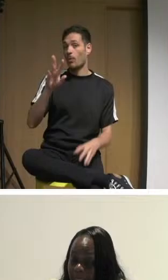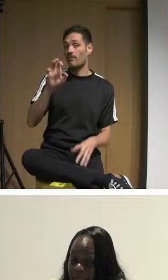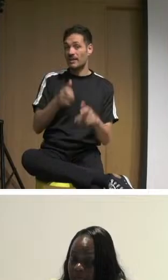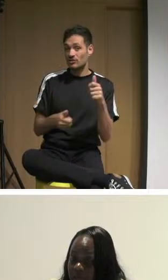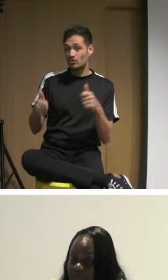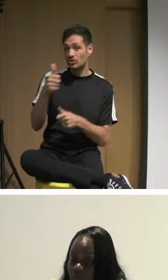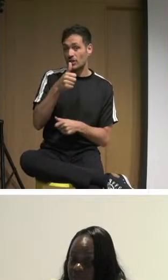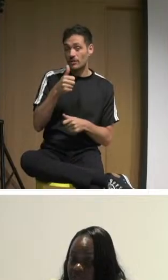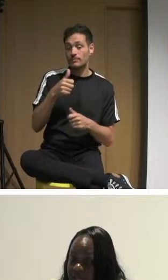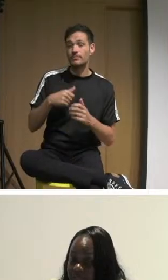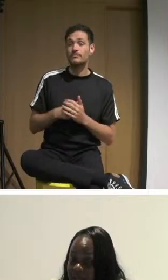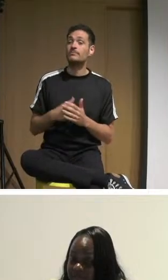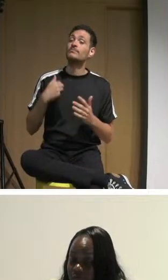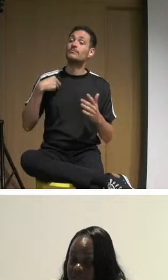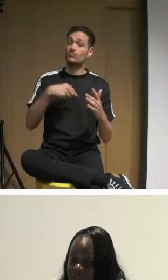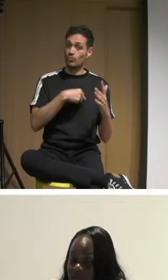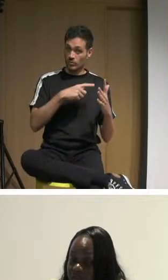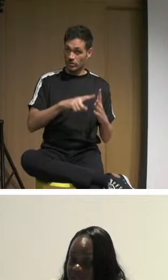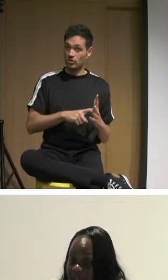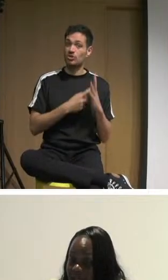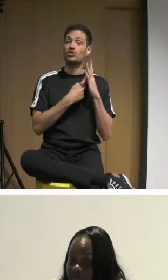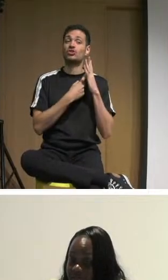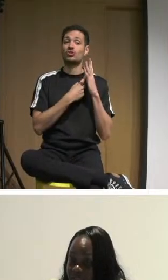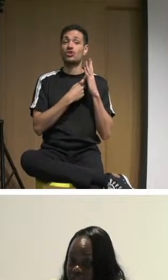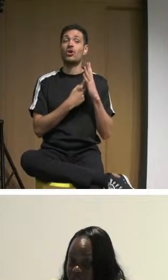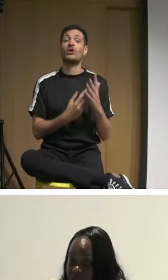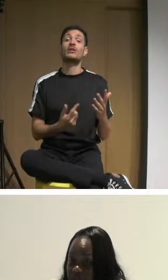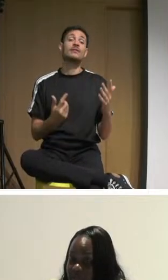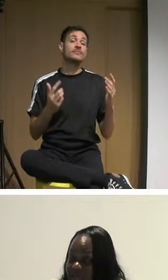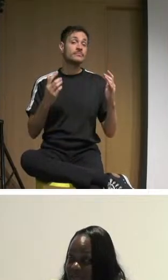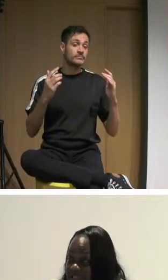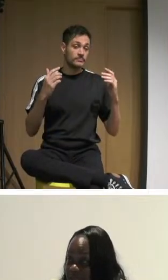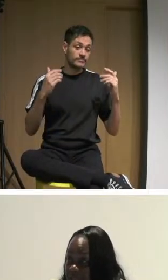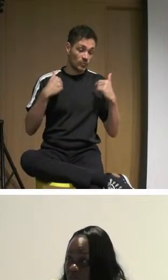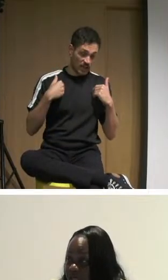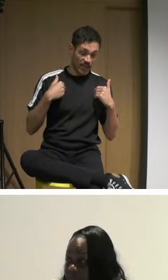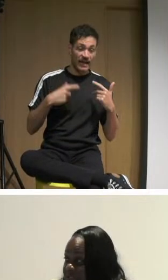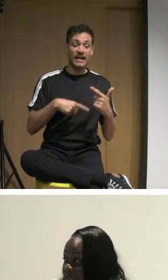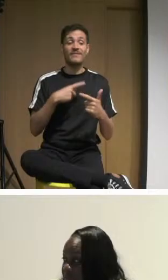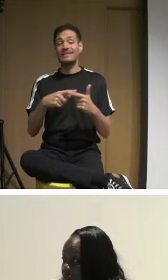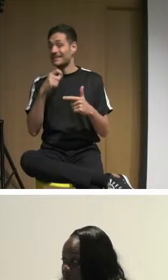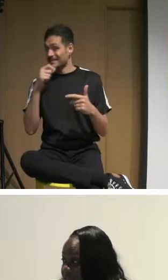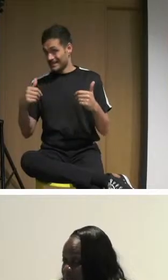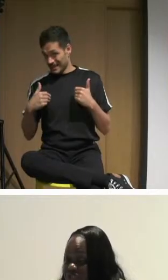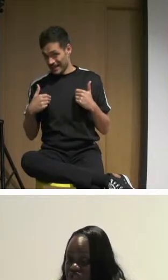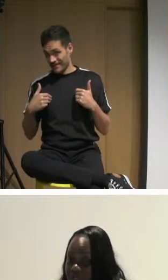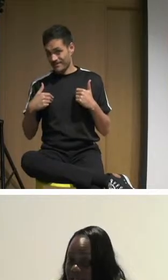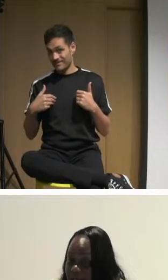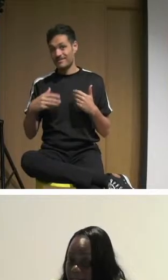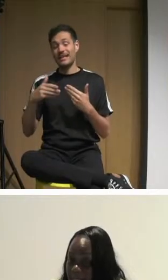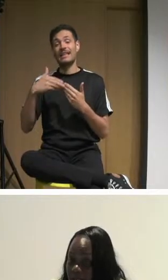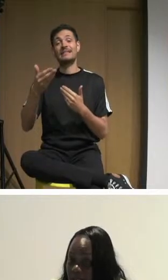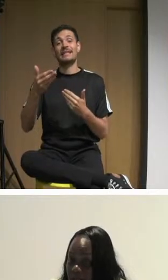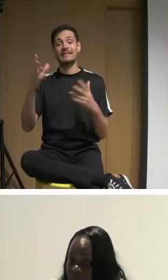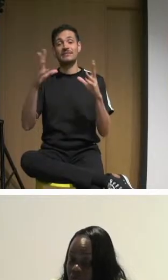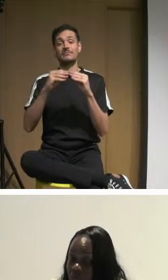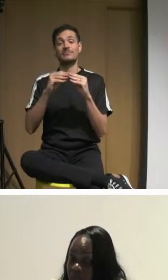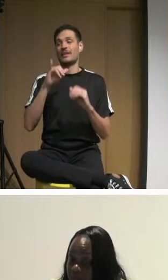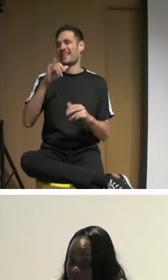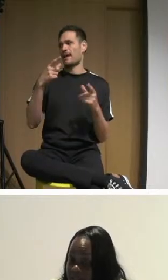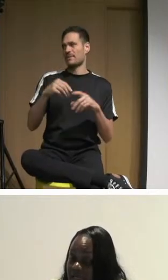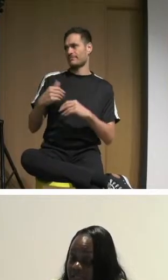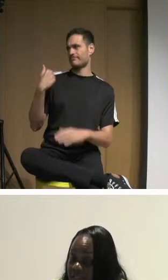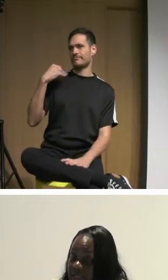that. And then we did not, that first meeting, we did not have a vice chair. The next meeting, we came together in August, that was in July.